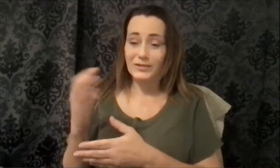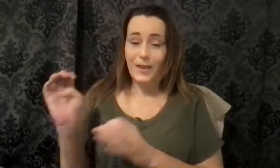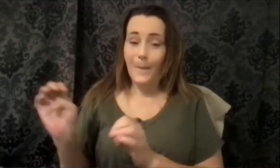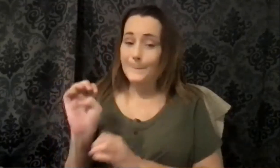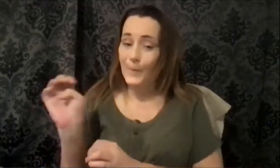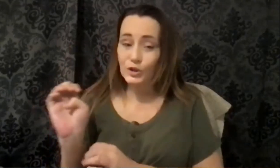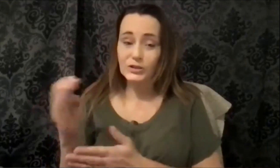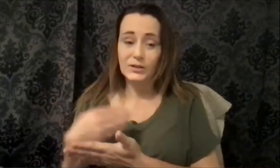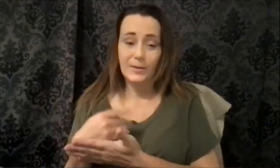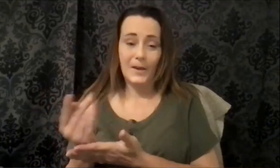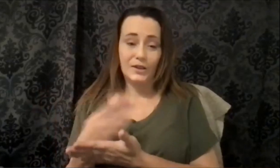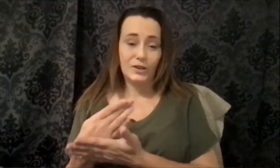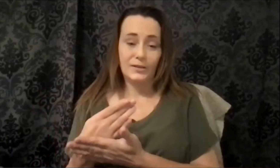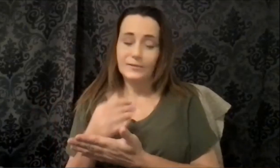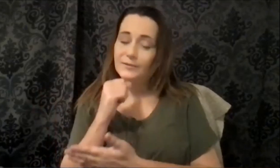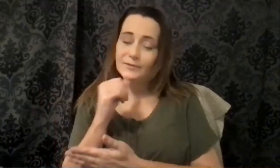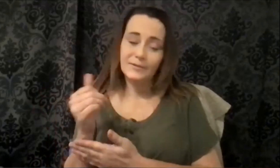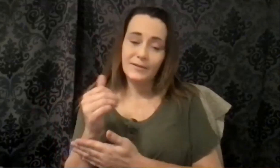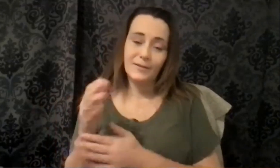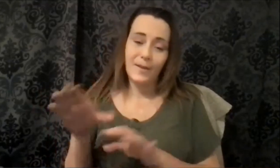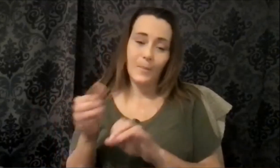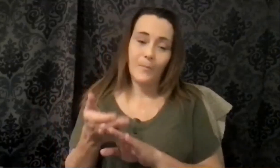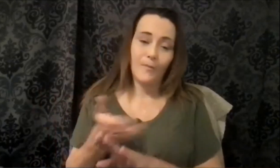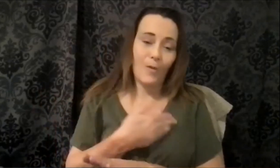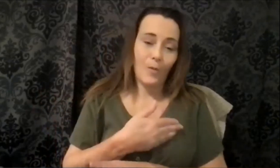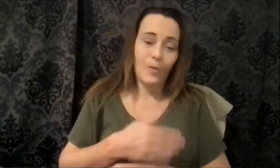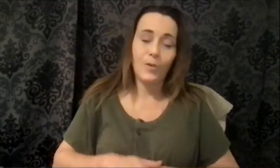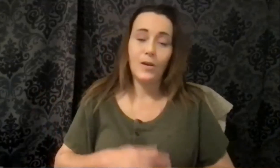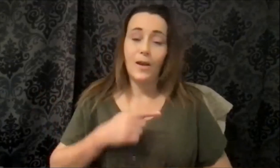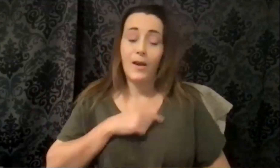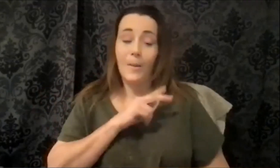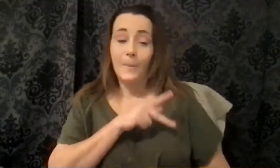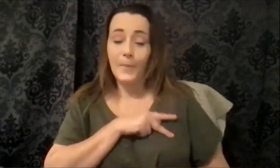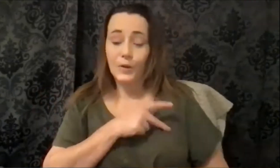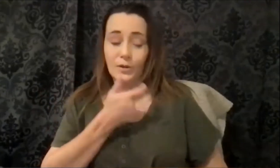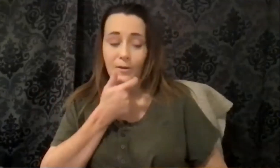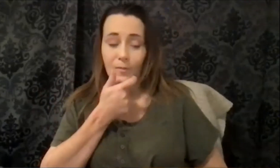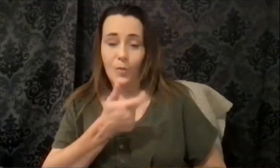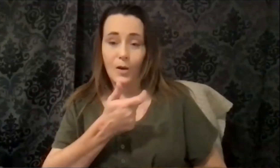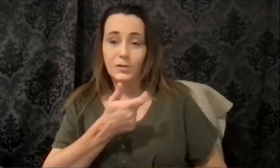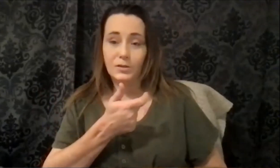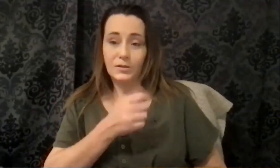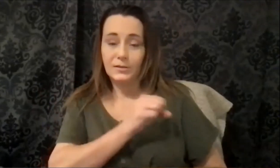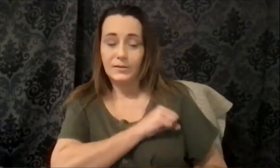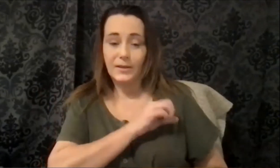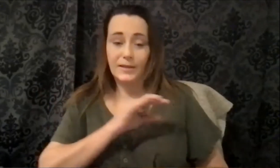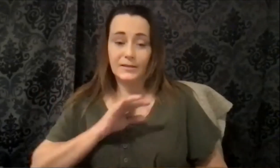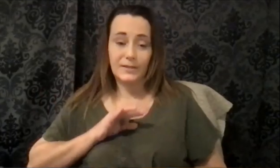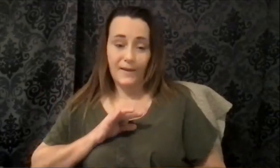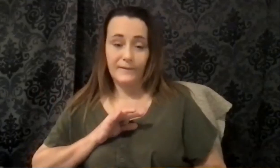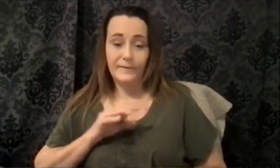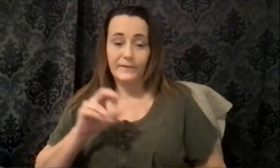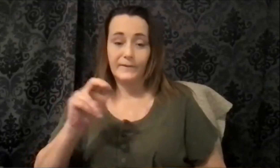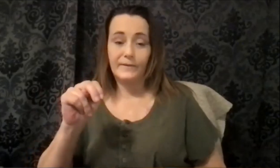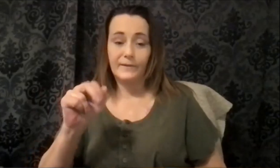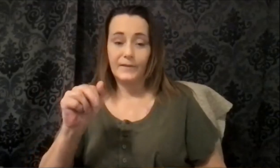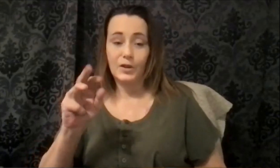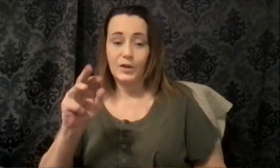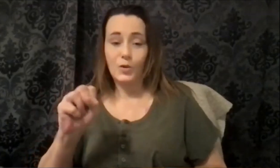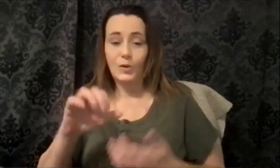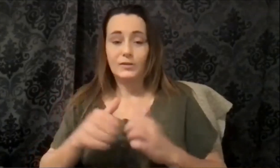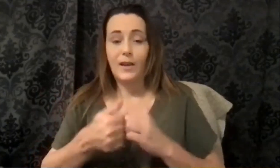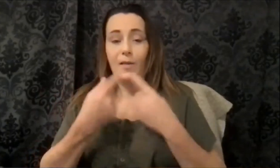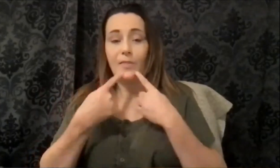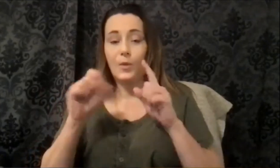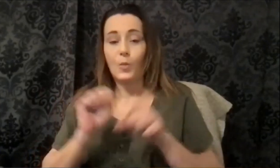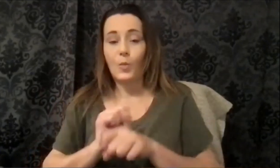any other. So, you know, I personally have watched, you know, the staff in NAWS, how they work. And